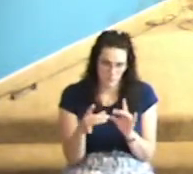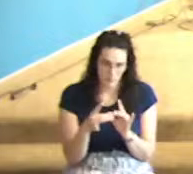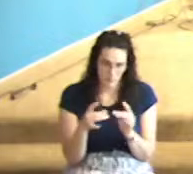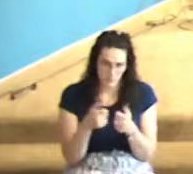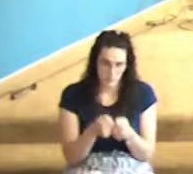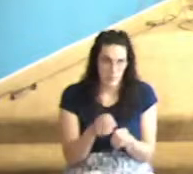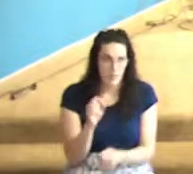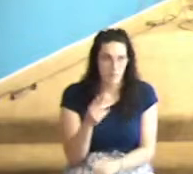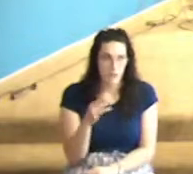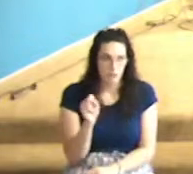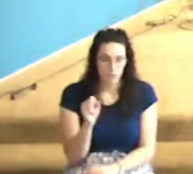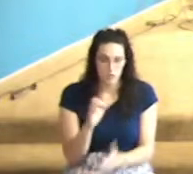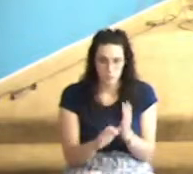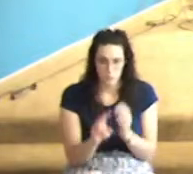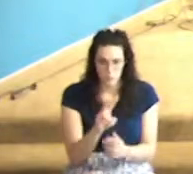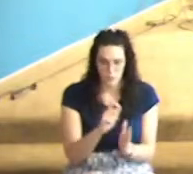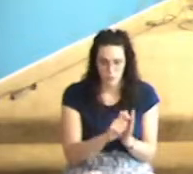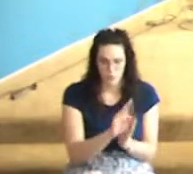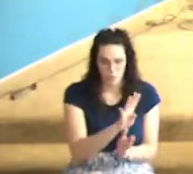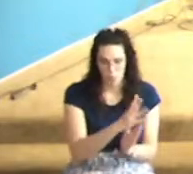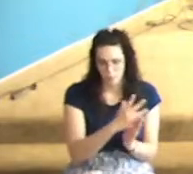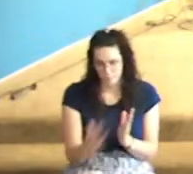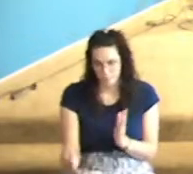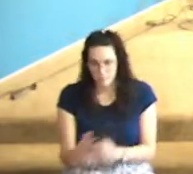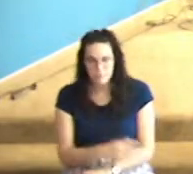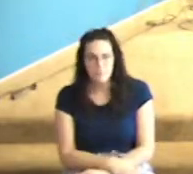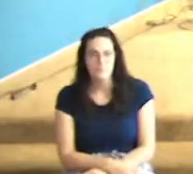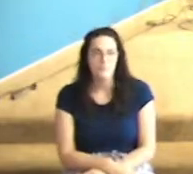2, verses 4 and following.